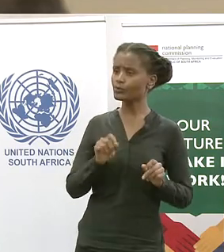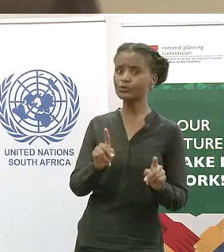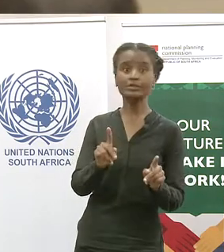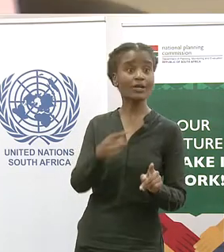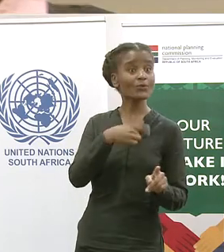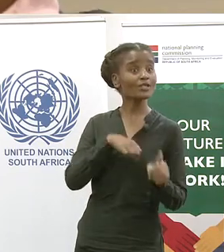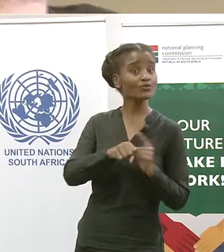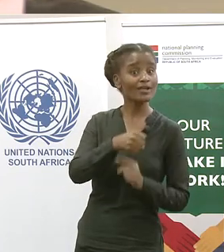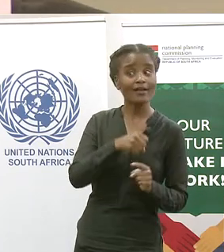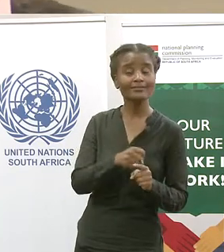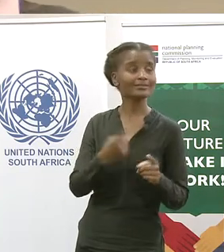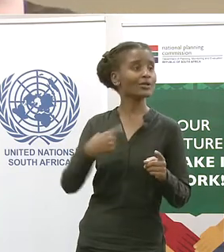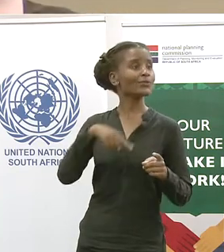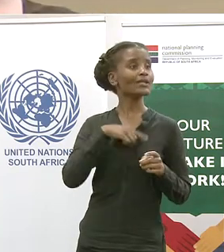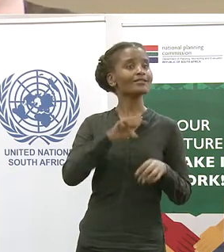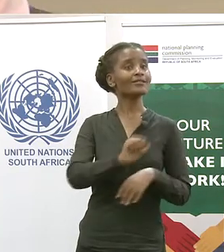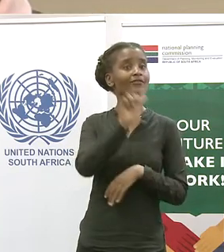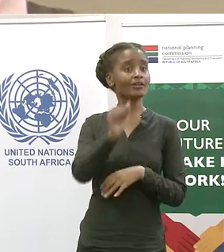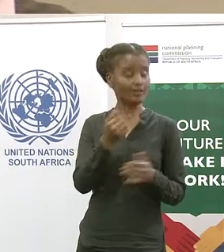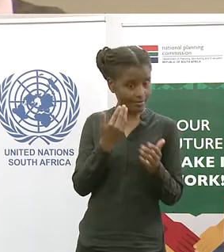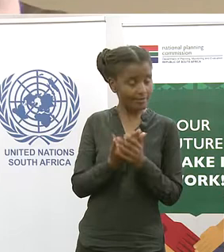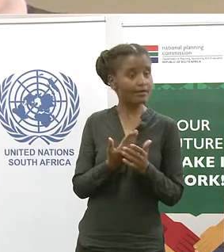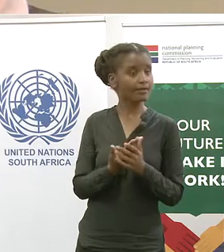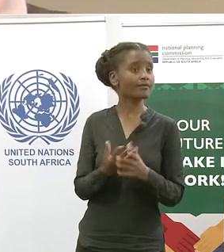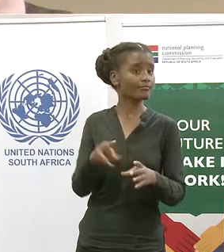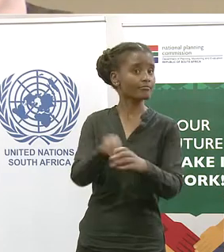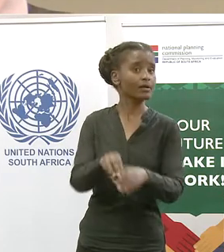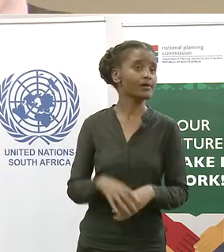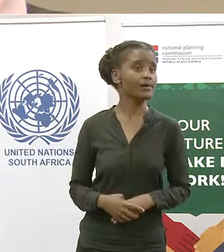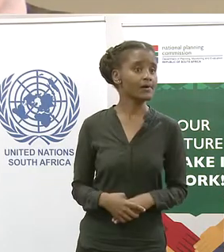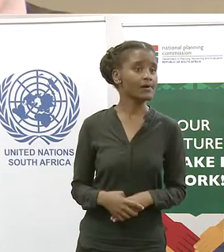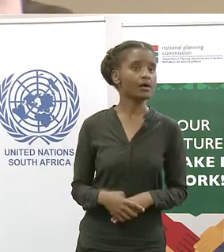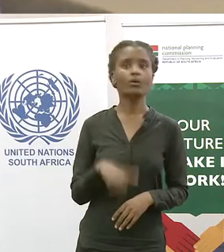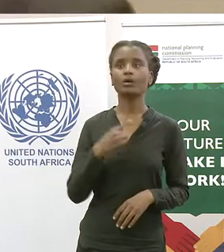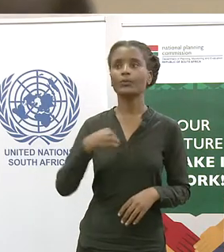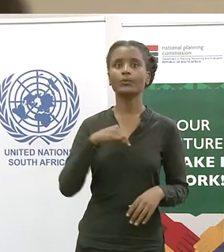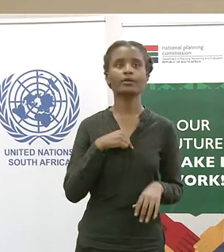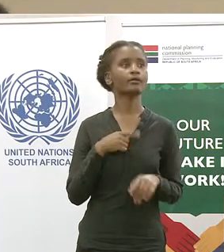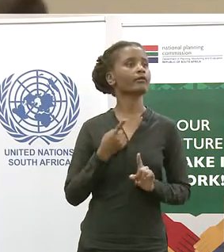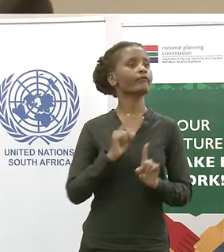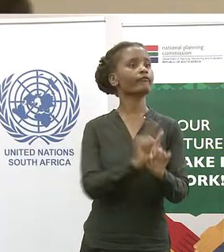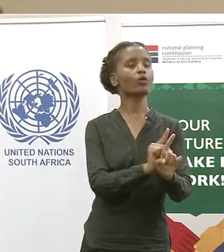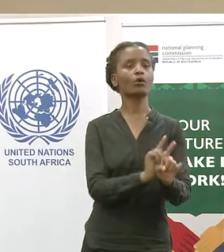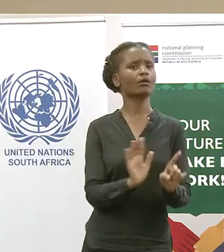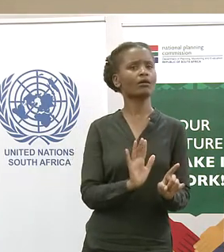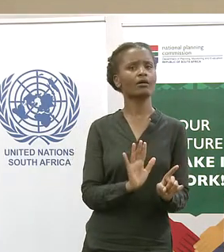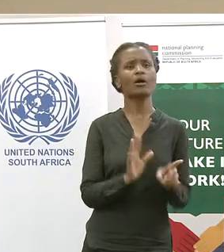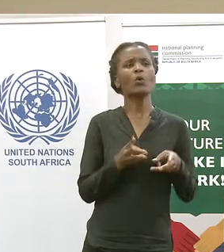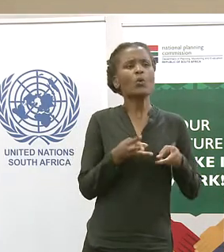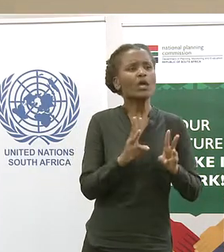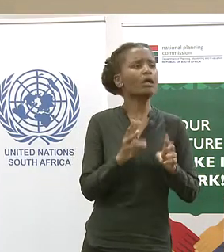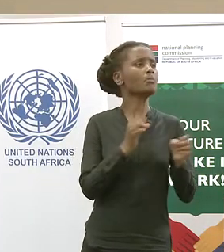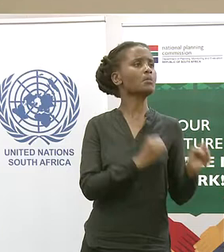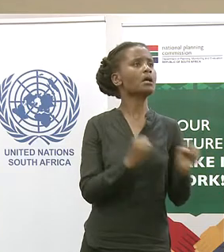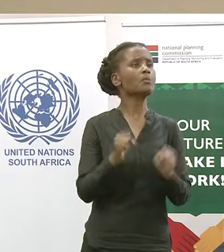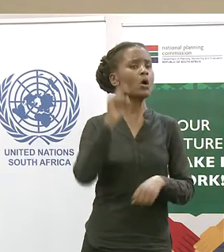as South Africa, to be able to leapfrog. We don't have to follow a linear path. We don't have to